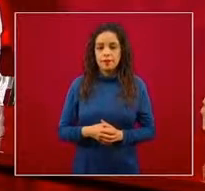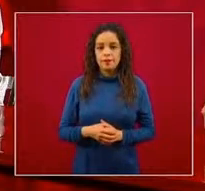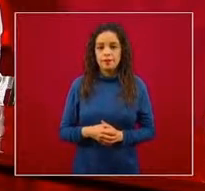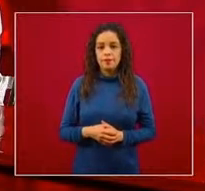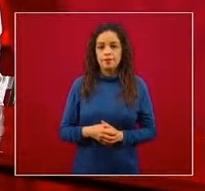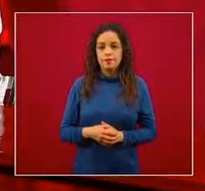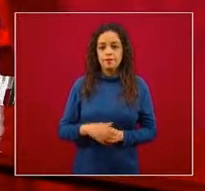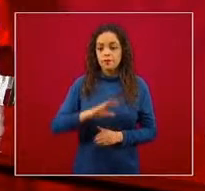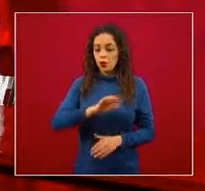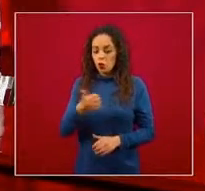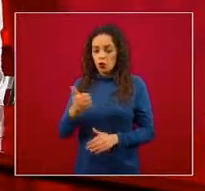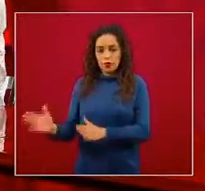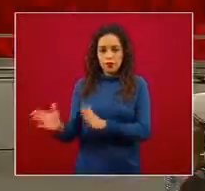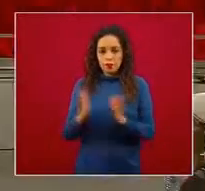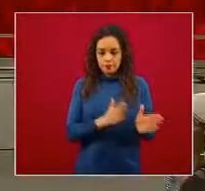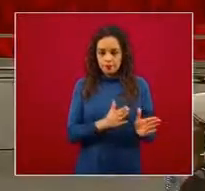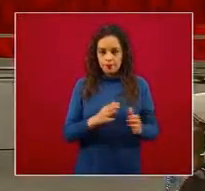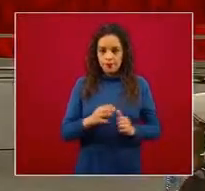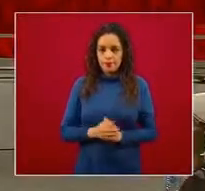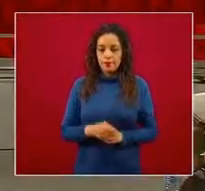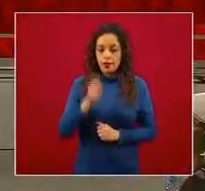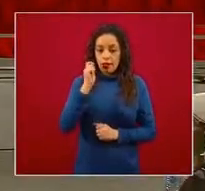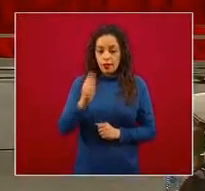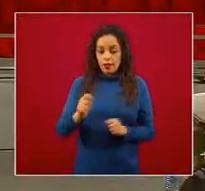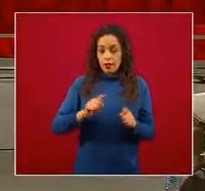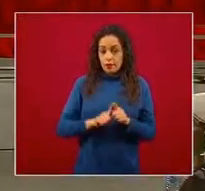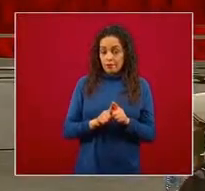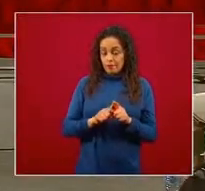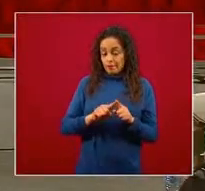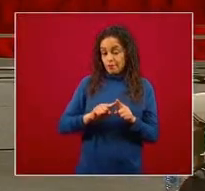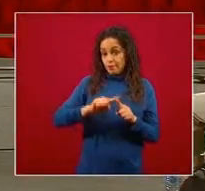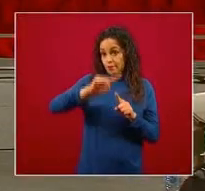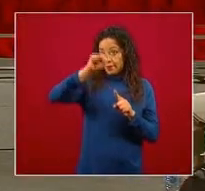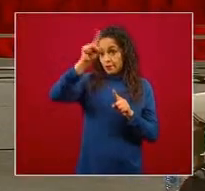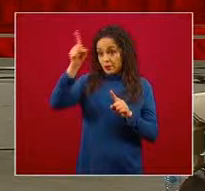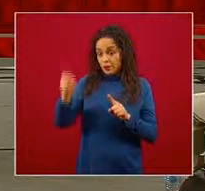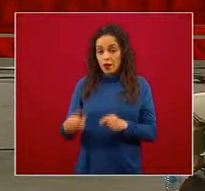And then we have the hospitalization curves that have